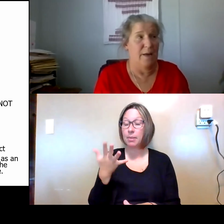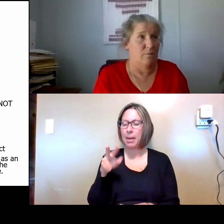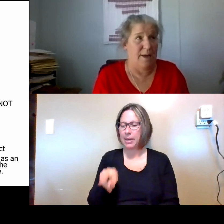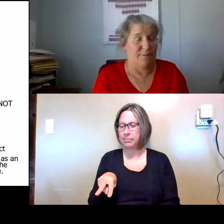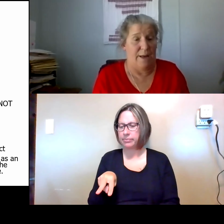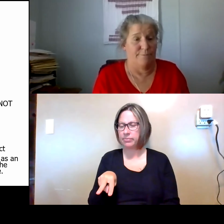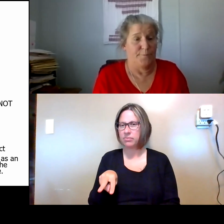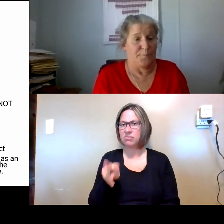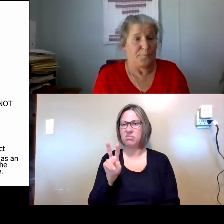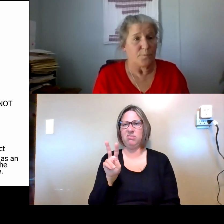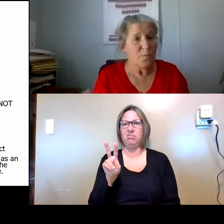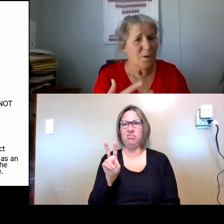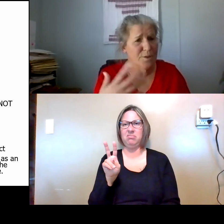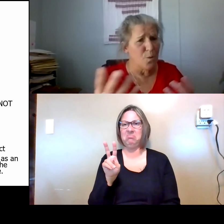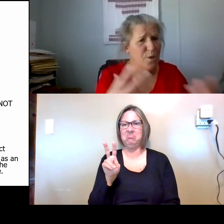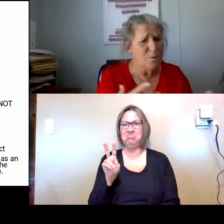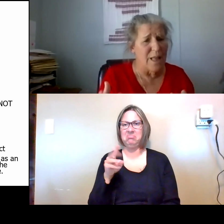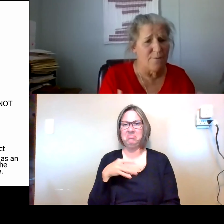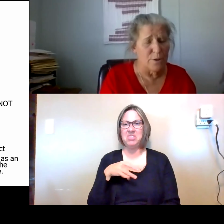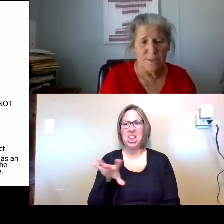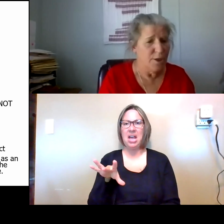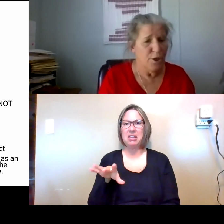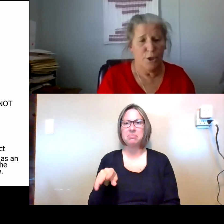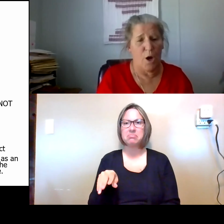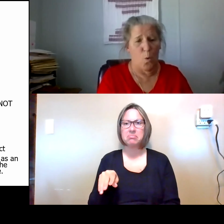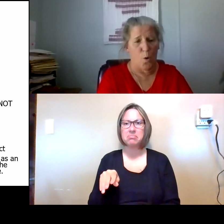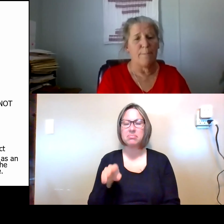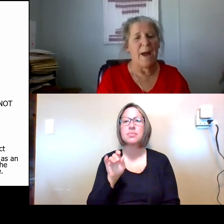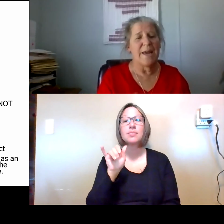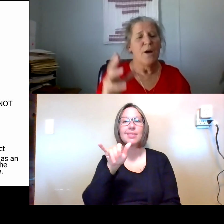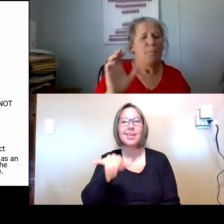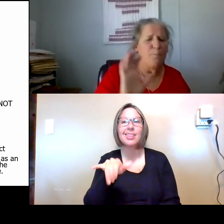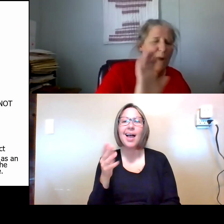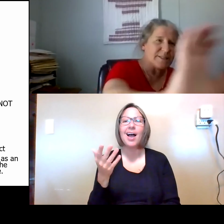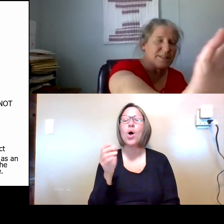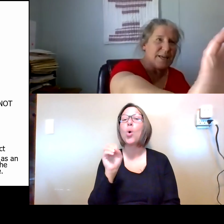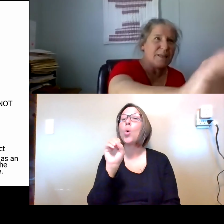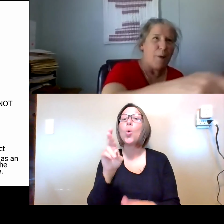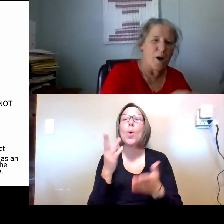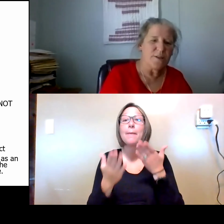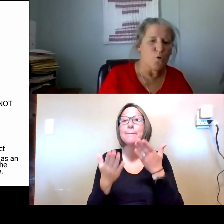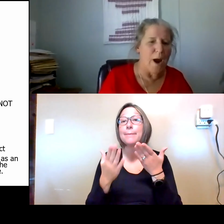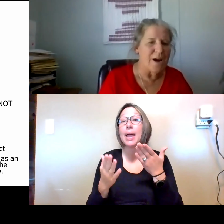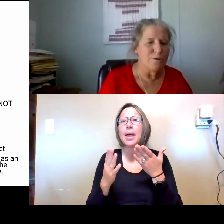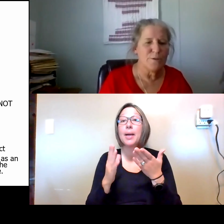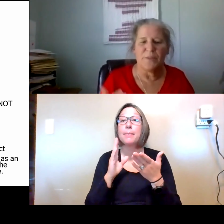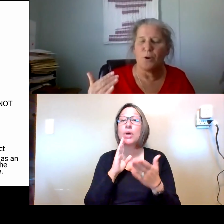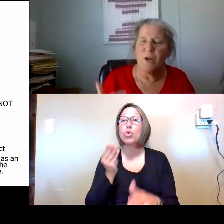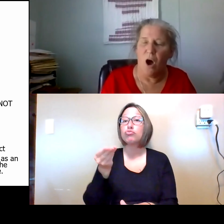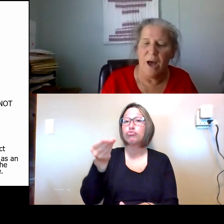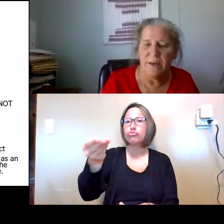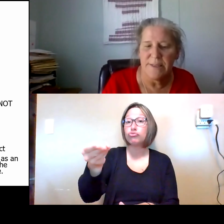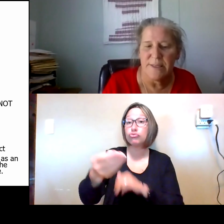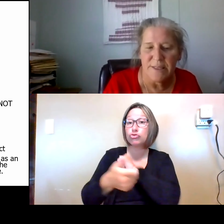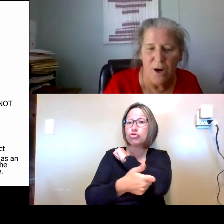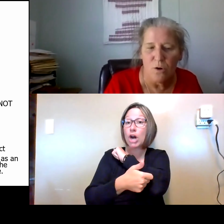like, I don't like that. So those levels, or they may extend a box of crackers, but they're